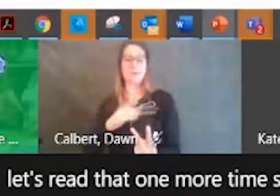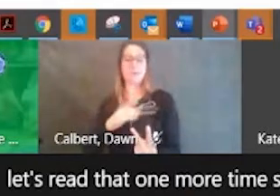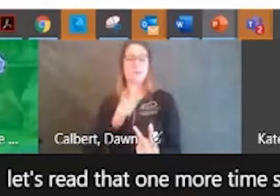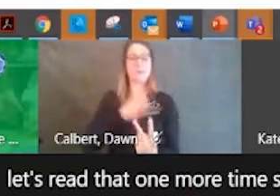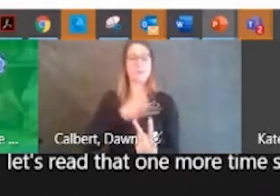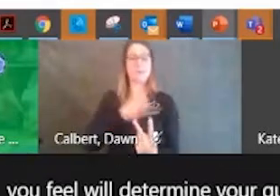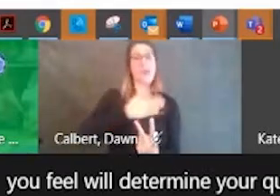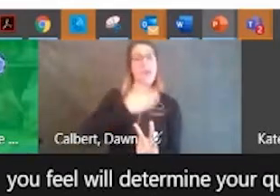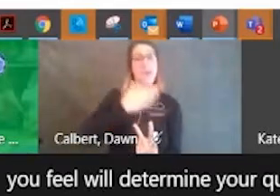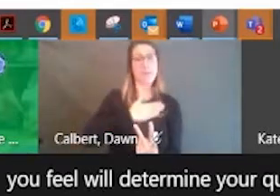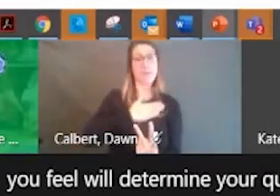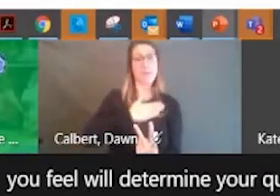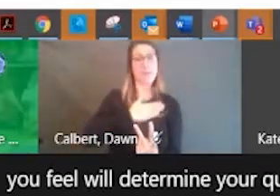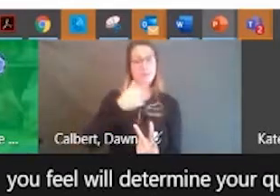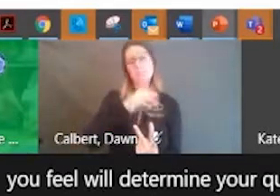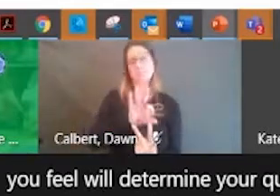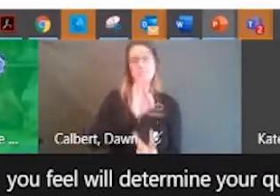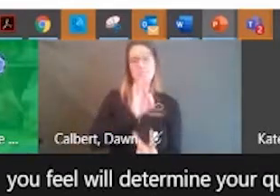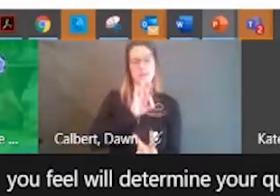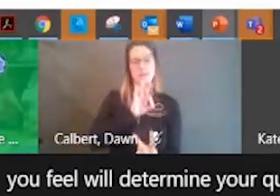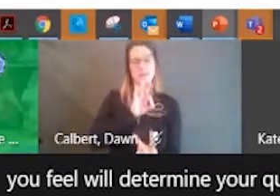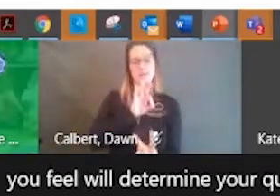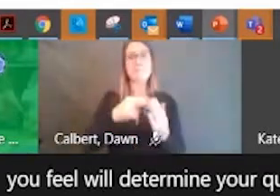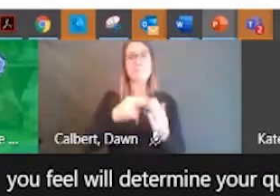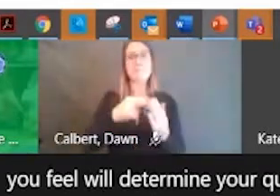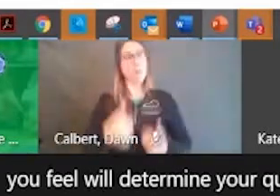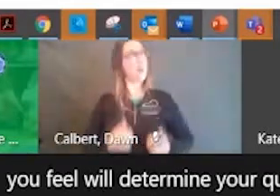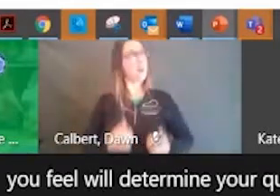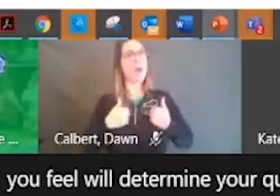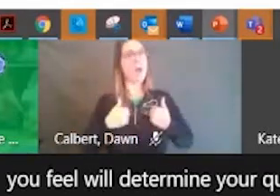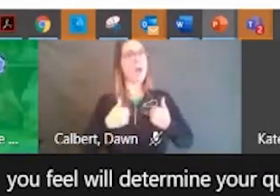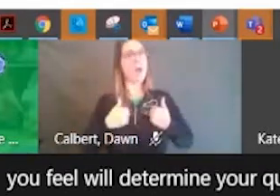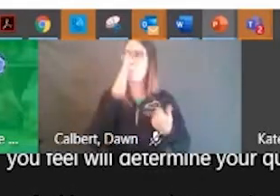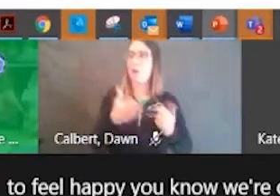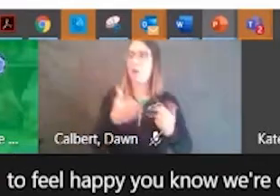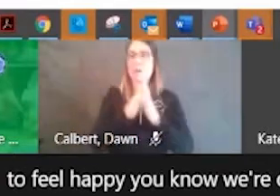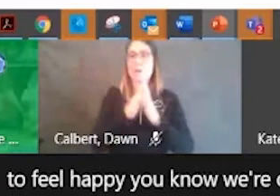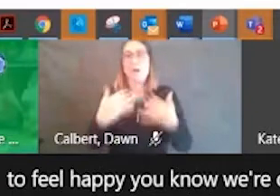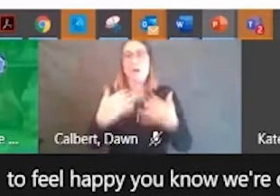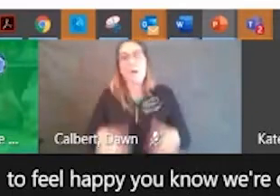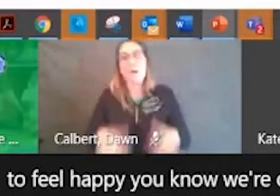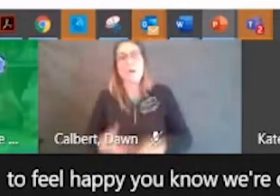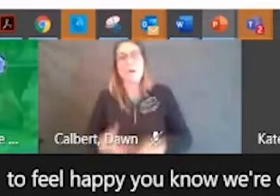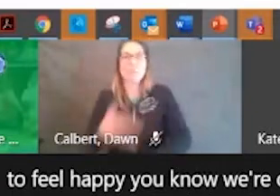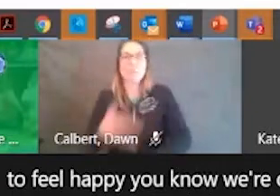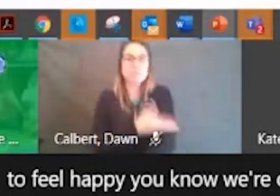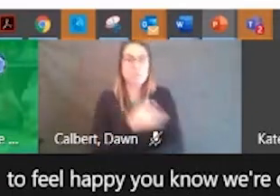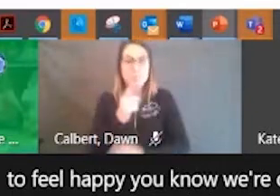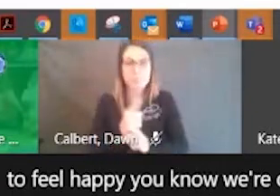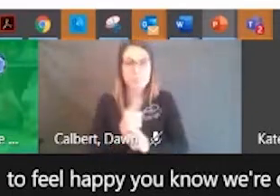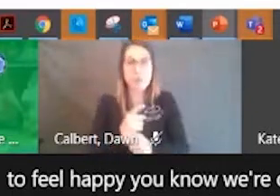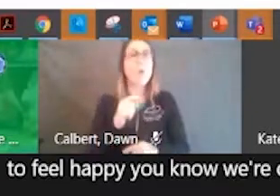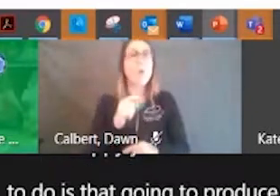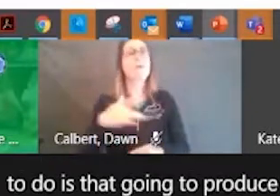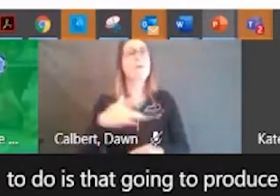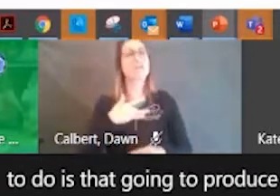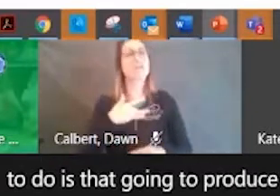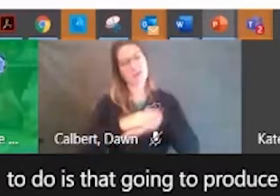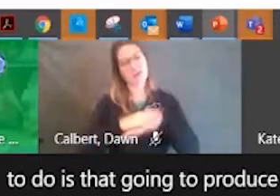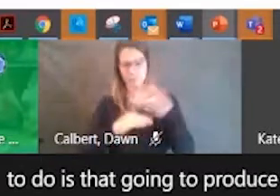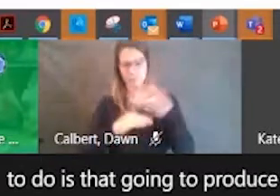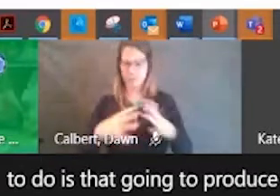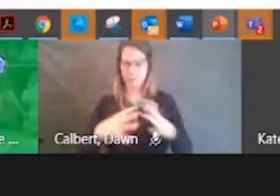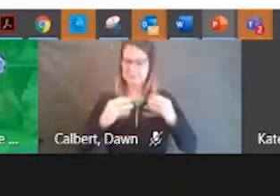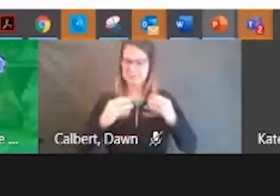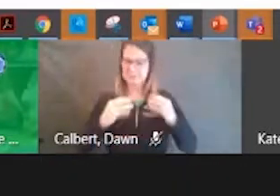happy, what quality of life are you going to is that going to produce? Or if you choose to feel comfortable in your own skin and